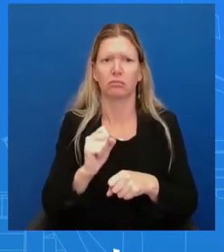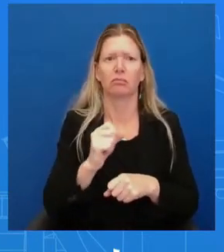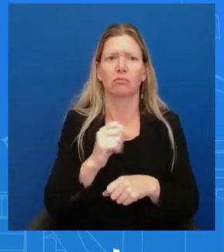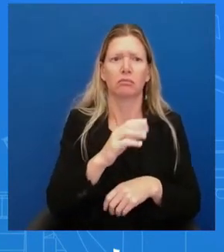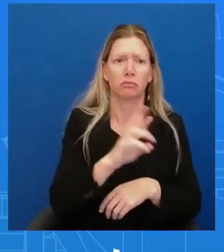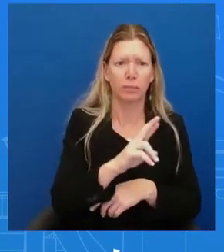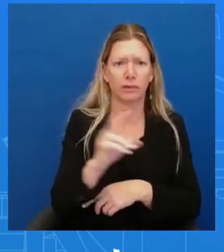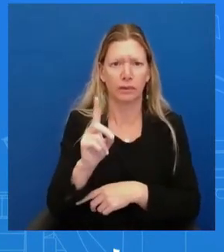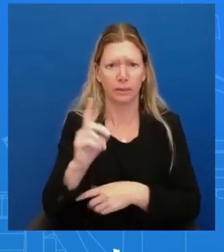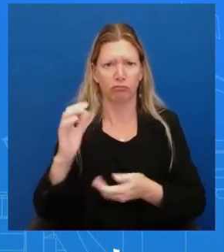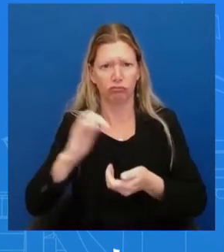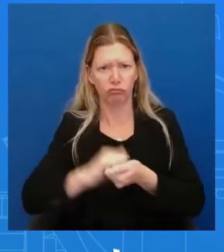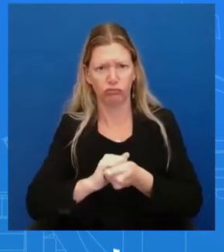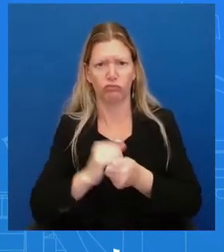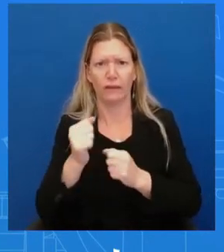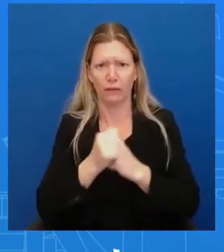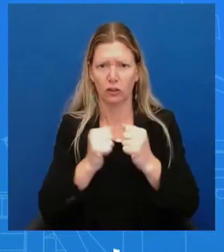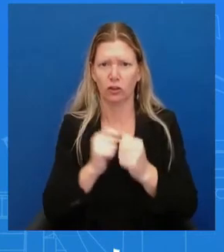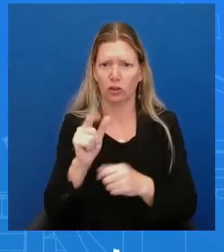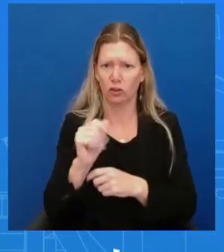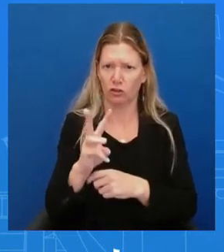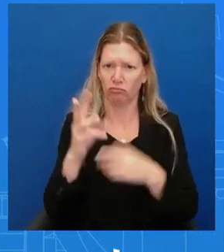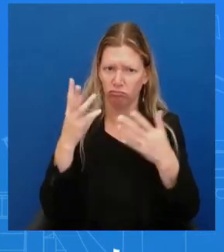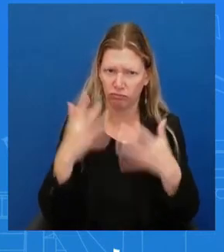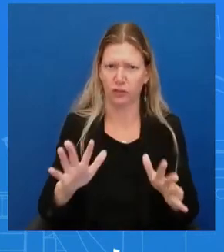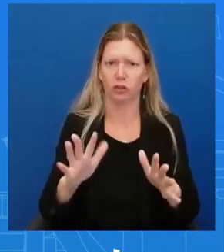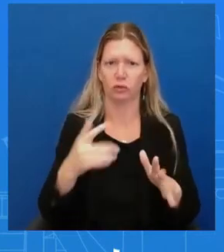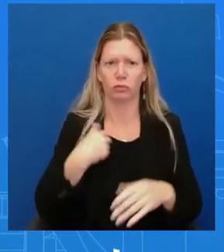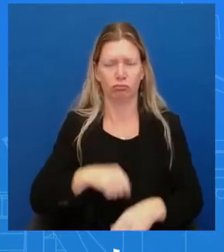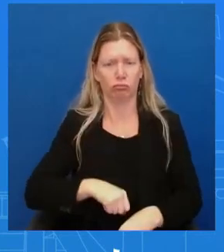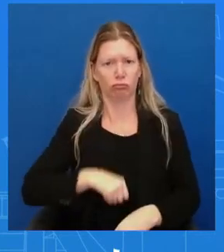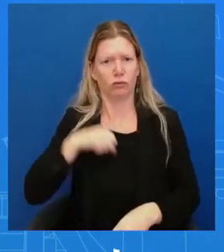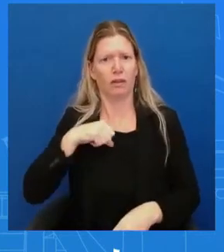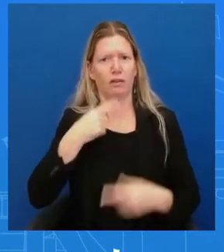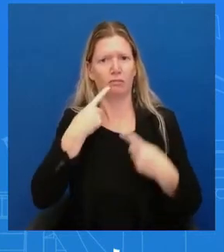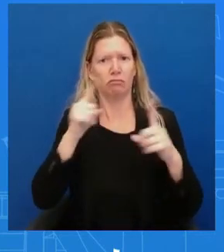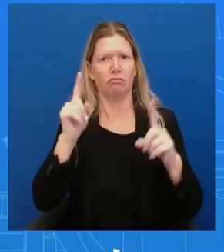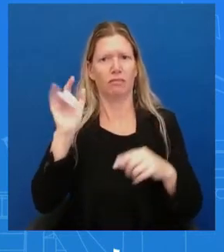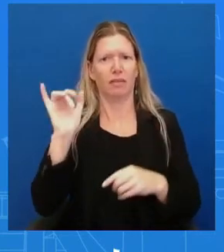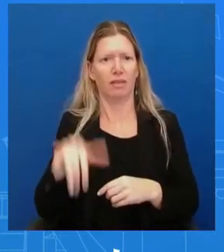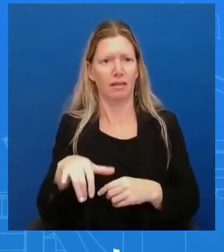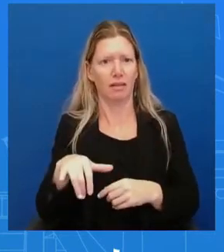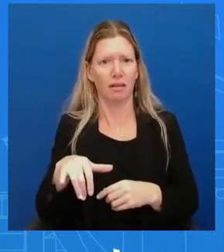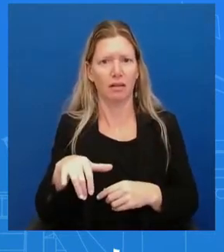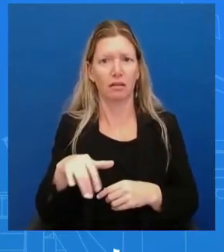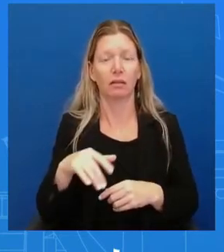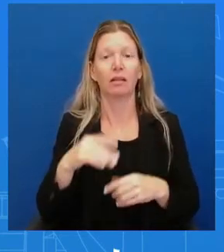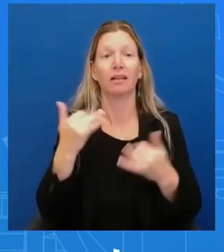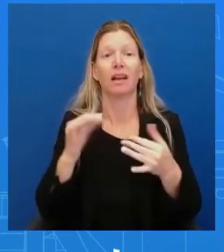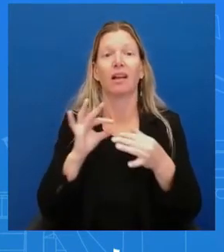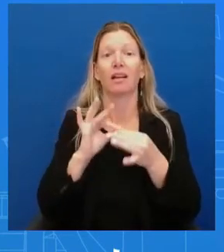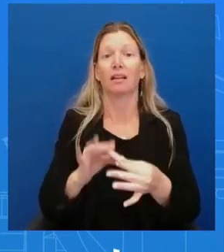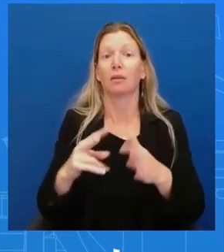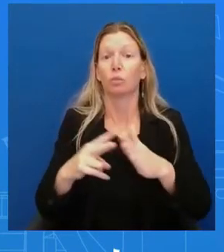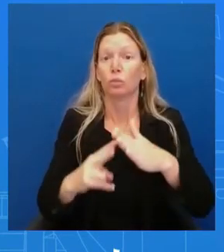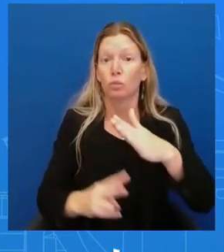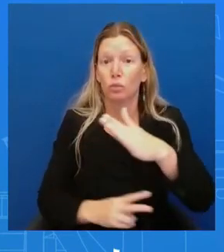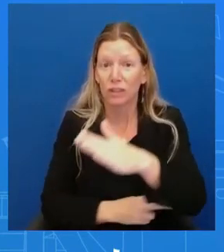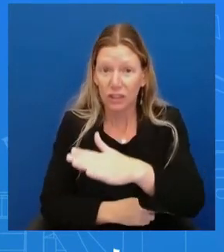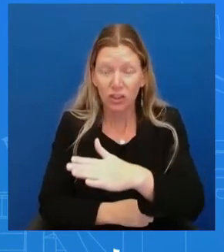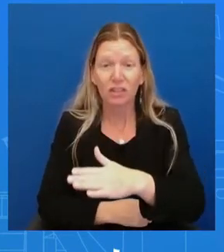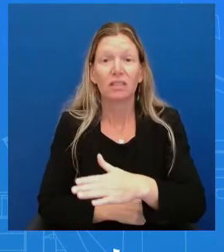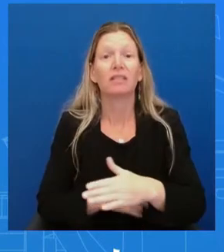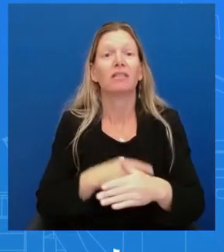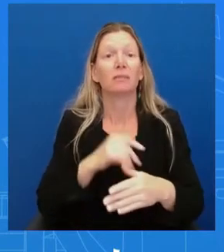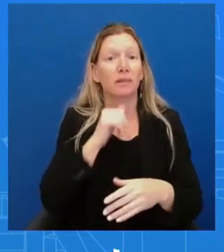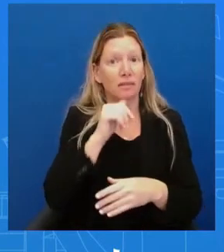that. Obviously, it's going to speak to the bridges. It's going to speak to to roads and tunnels. And I think that's important that that was able